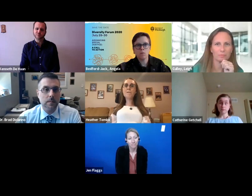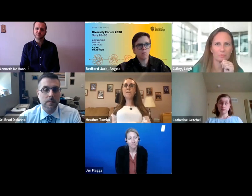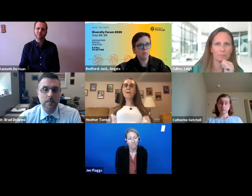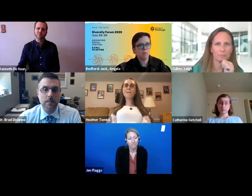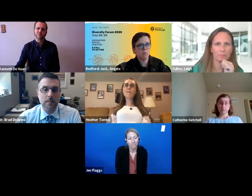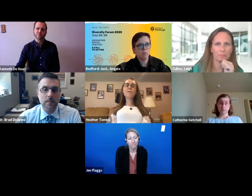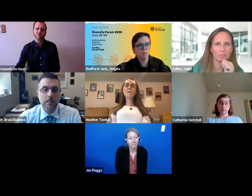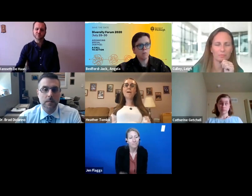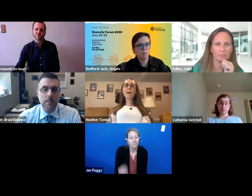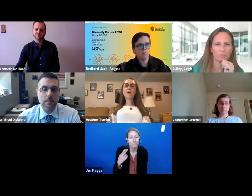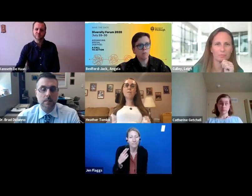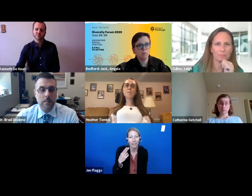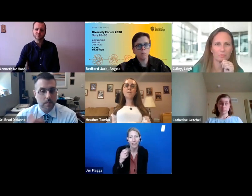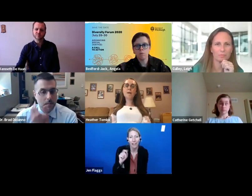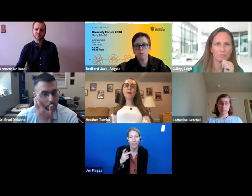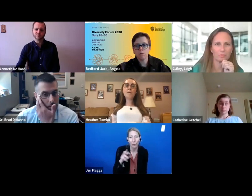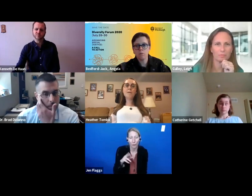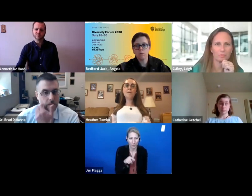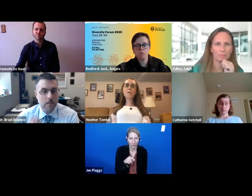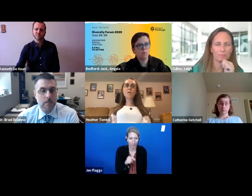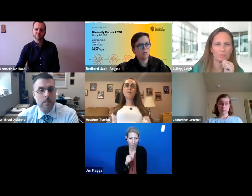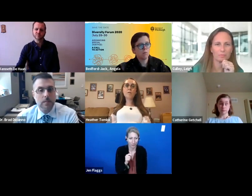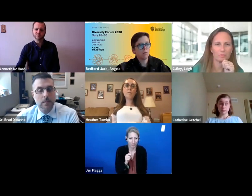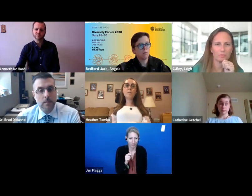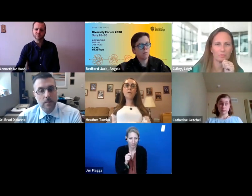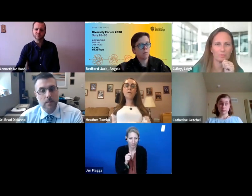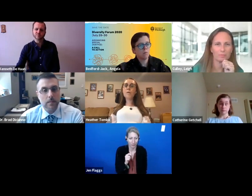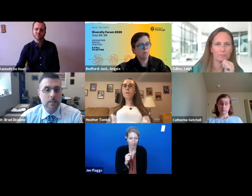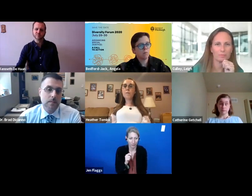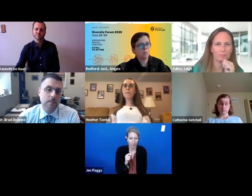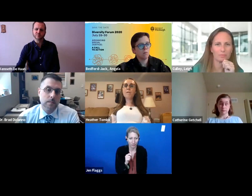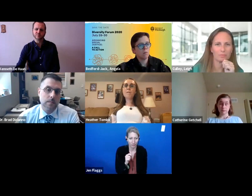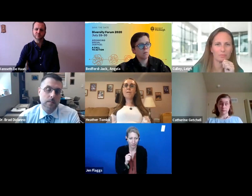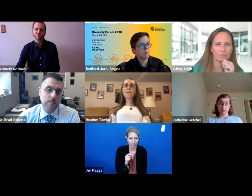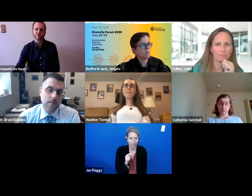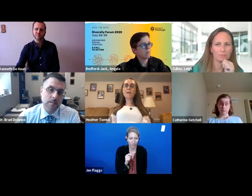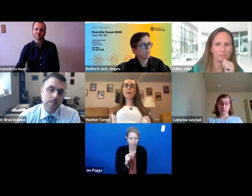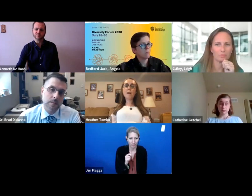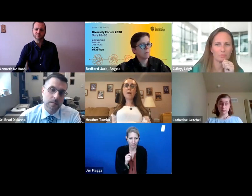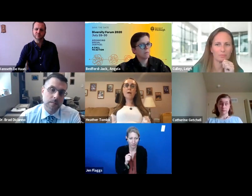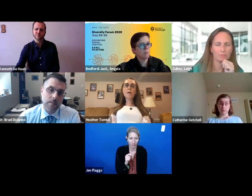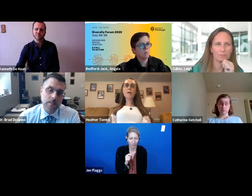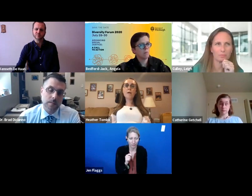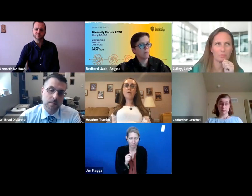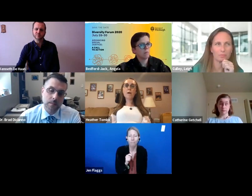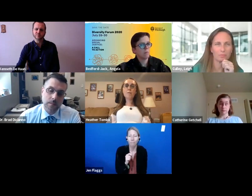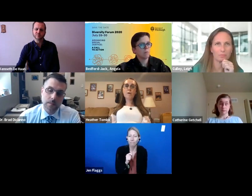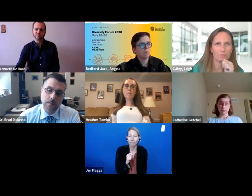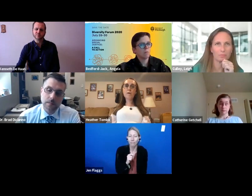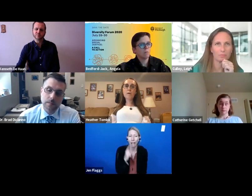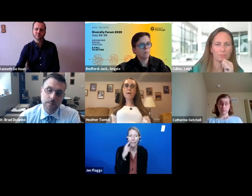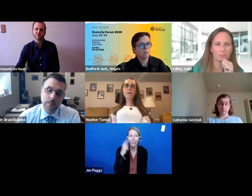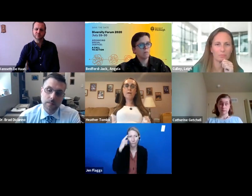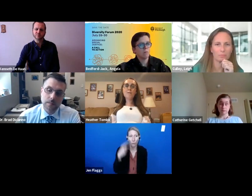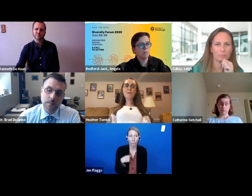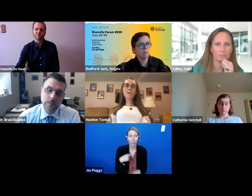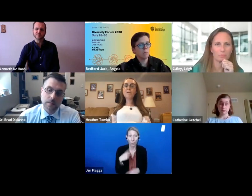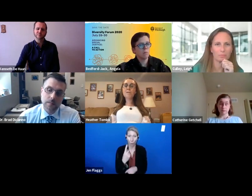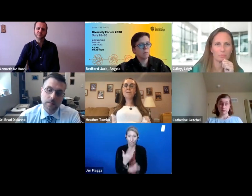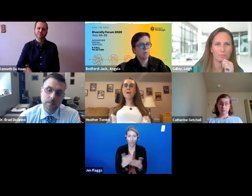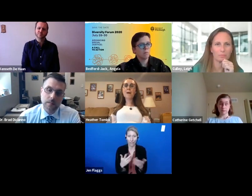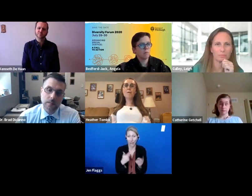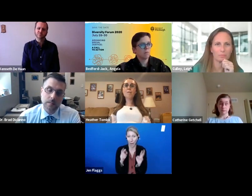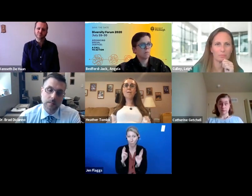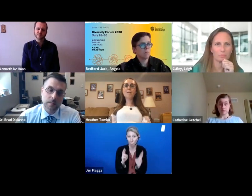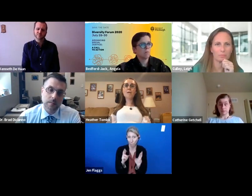So this is Heather. I think for me, one of the things that I am hopeful that